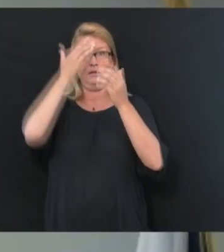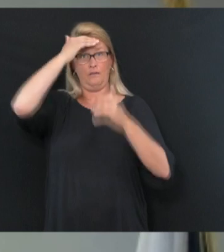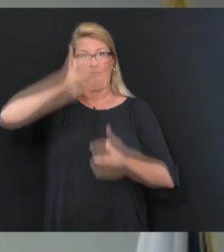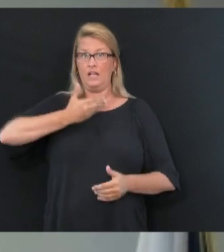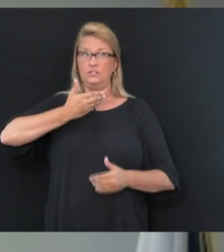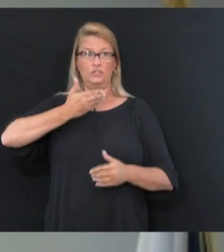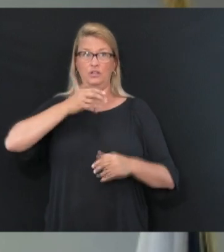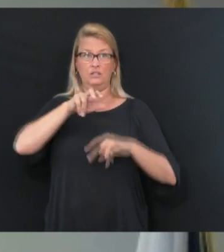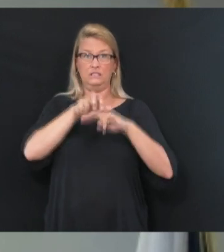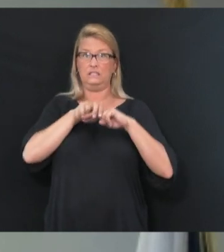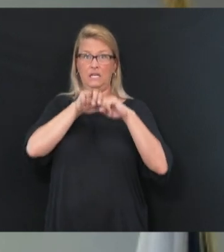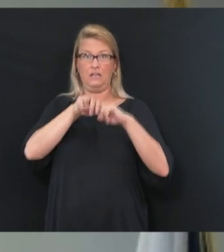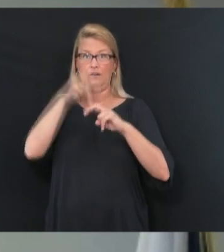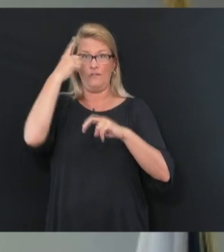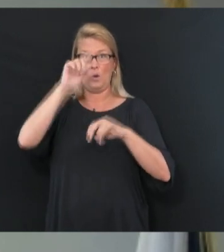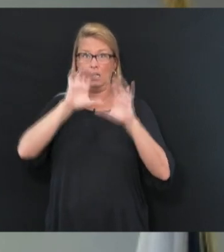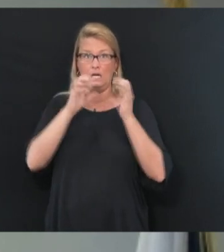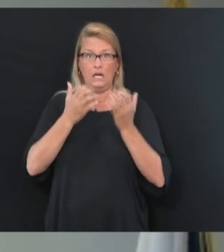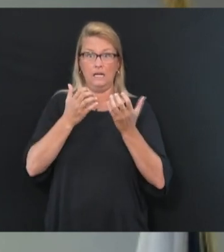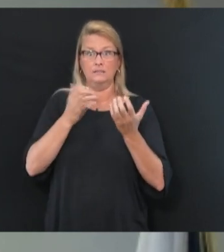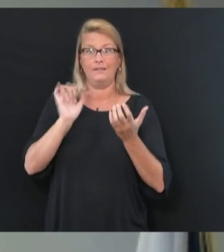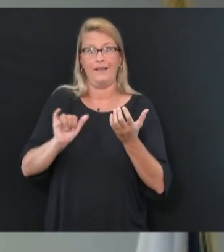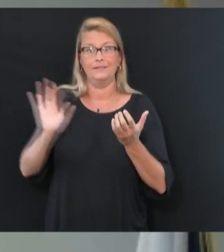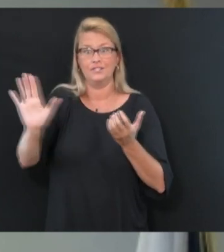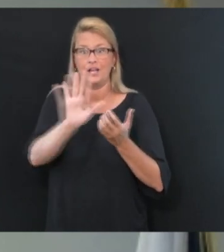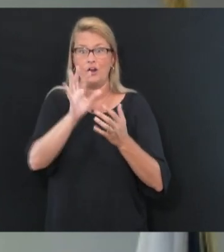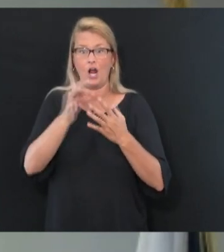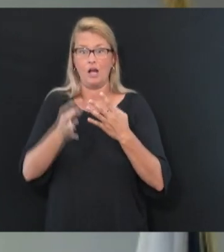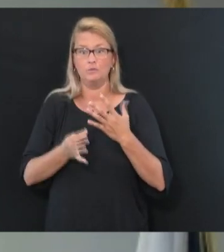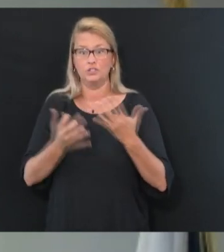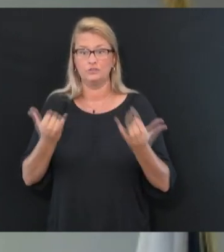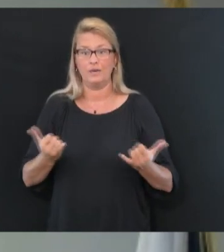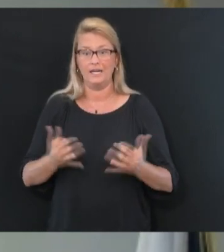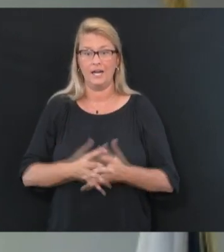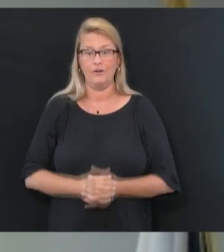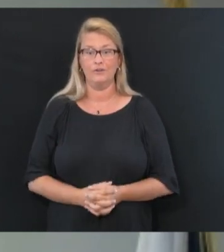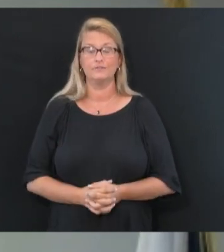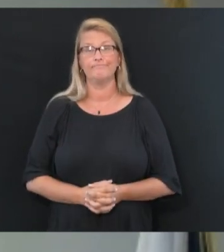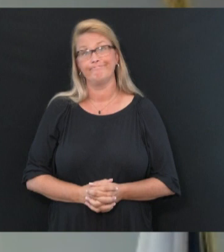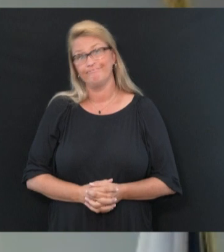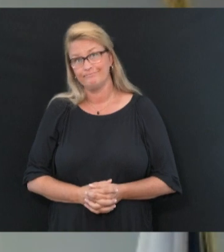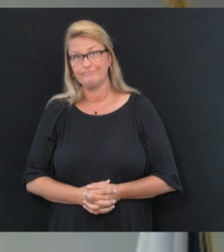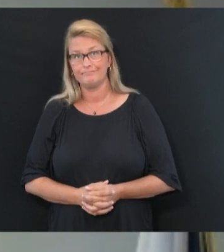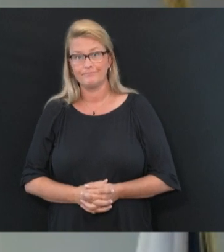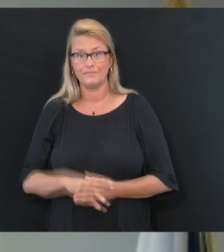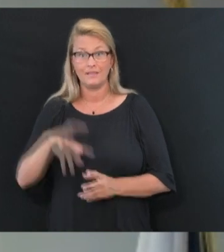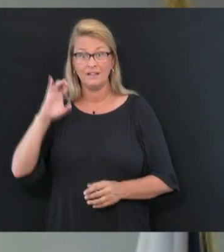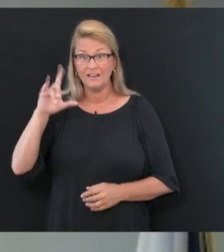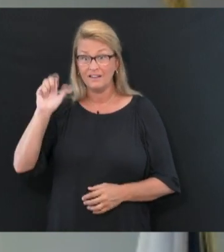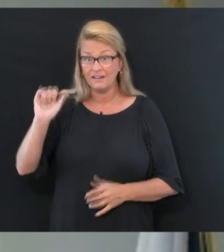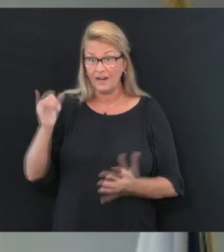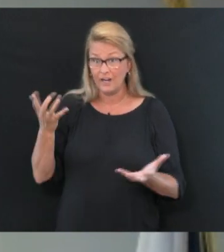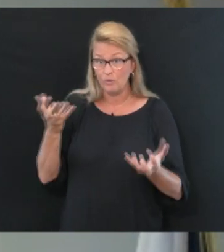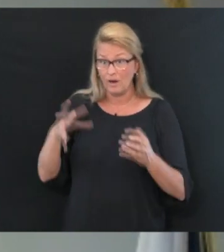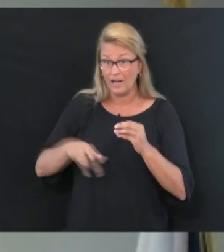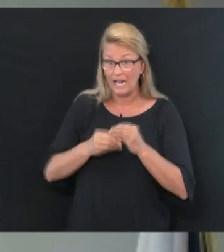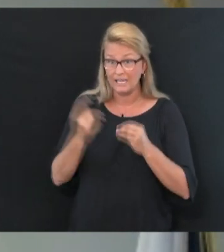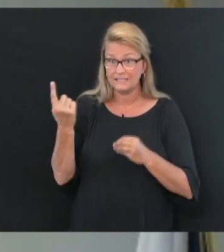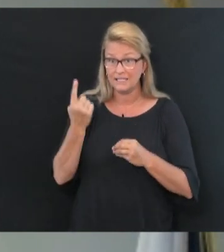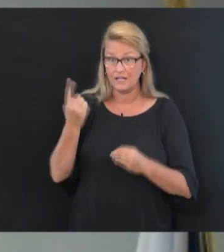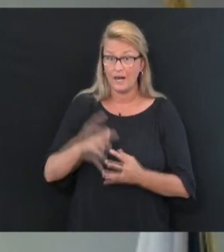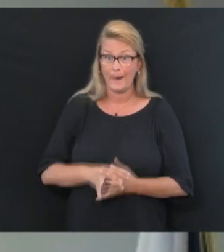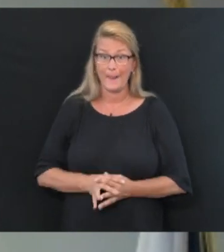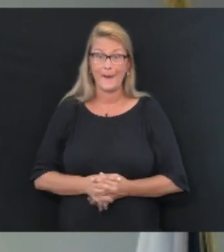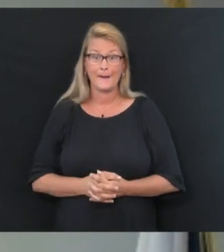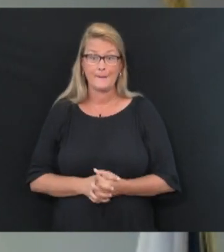But those are the options right now in elementary schools. But I don't know if Clay has anything to add to that. I think the only thing